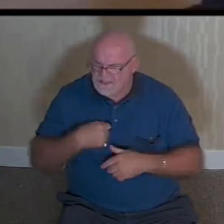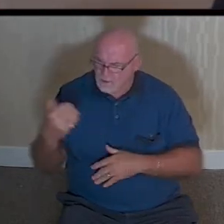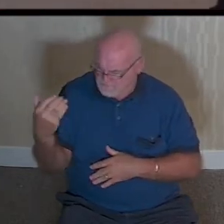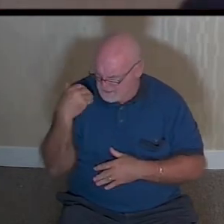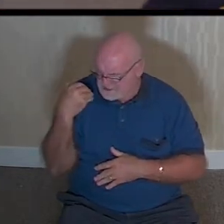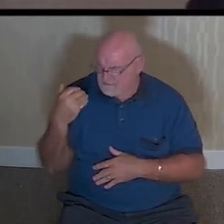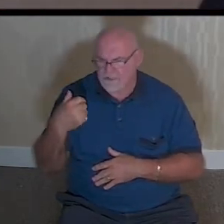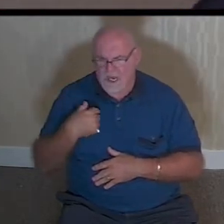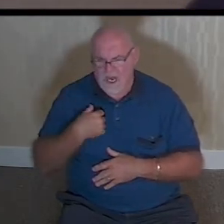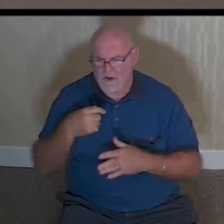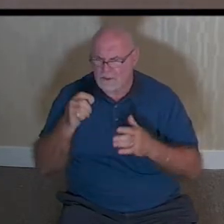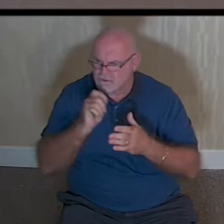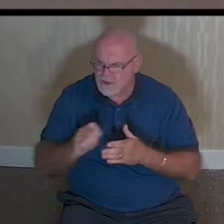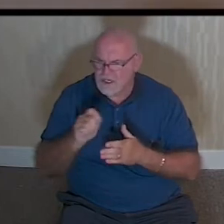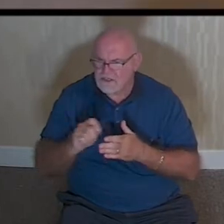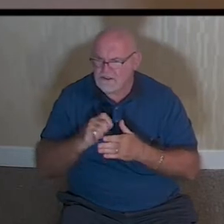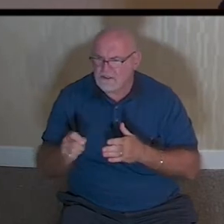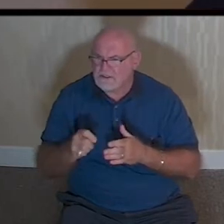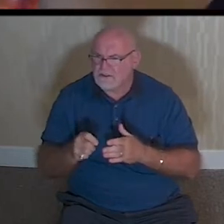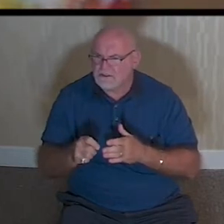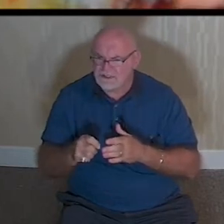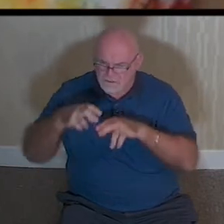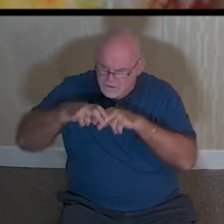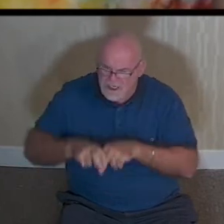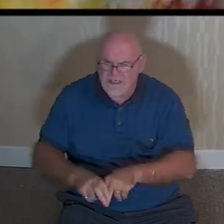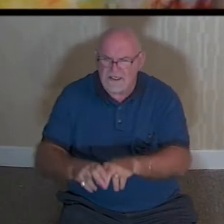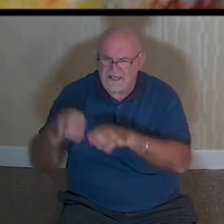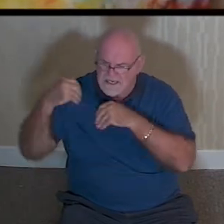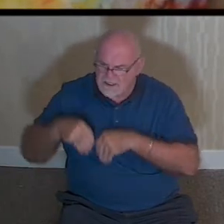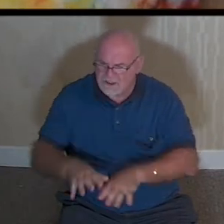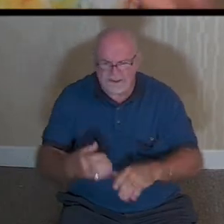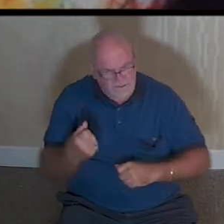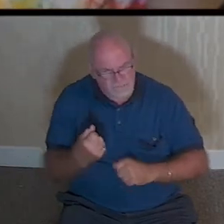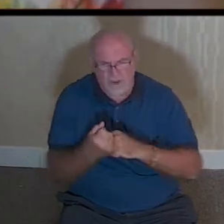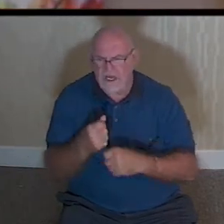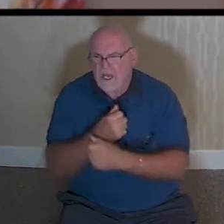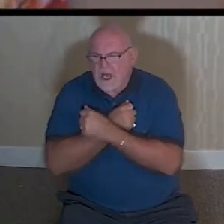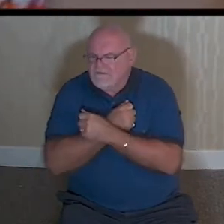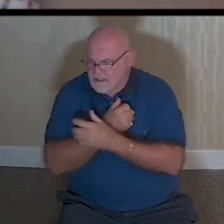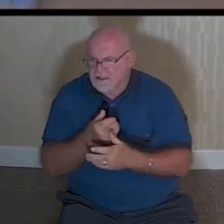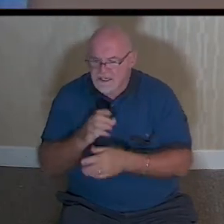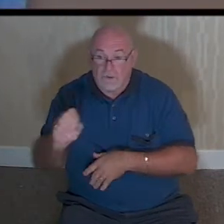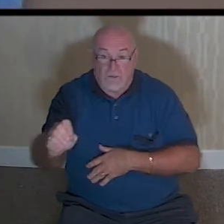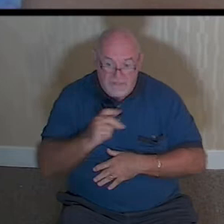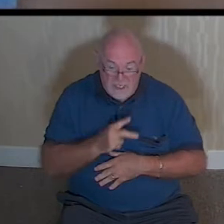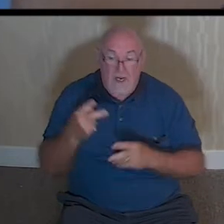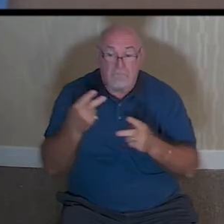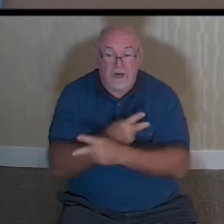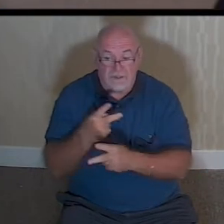was riding a loving and supportive wave of energy, and that what I was putting out could come back multiplied to